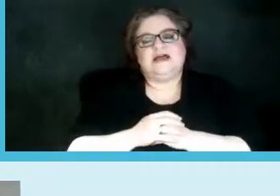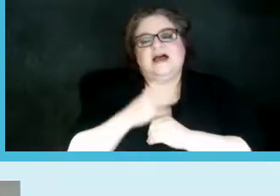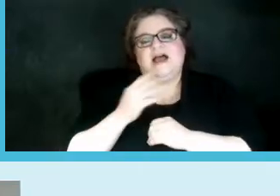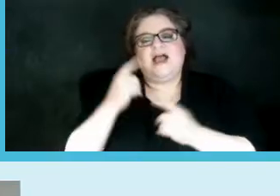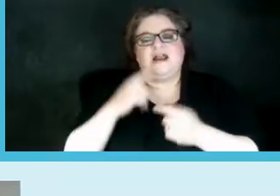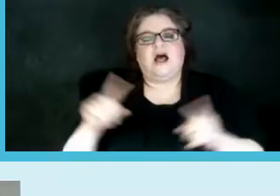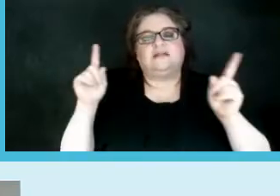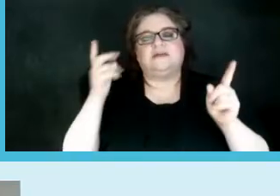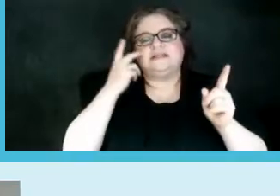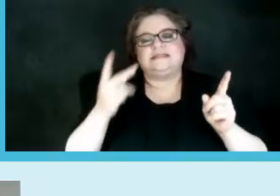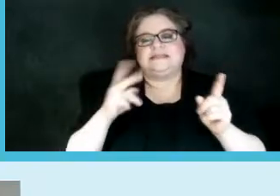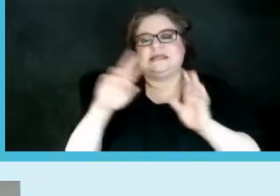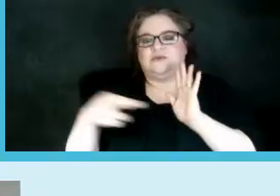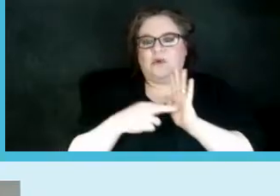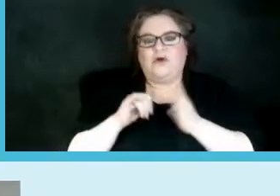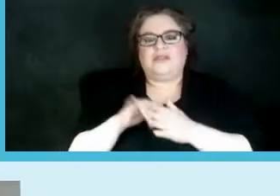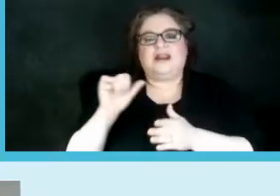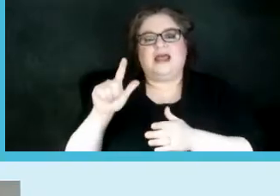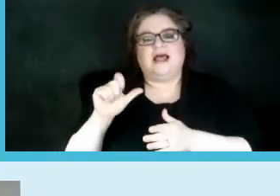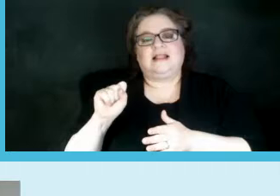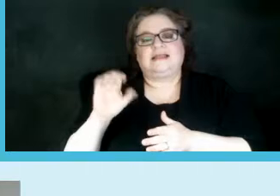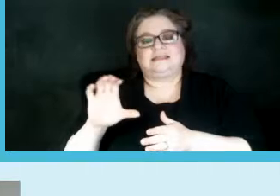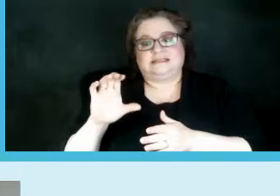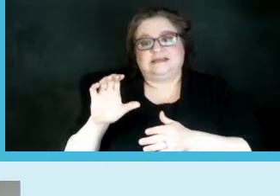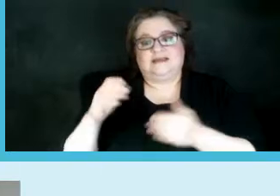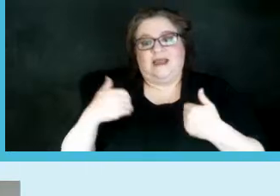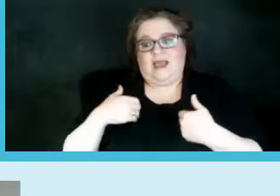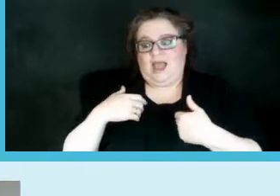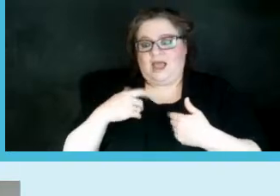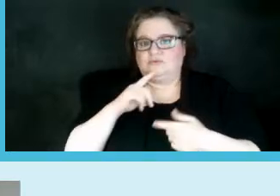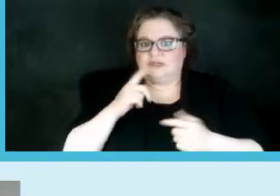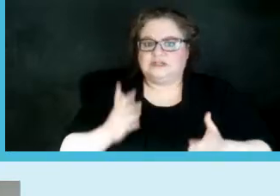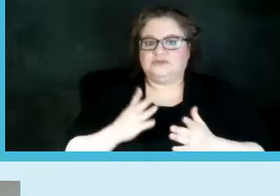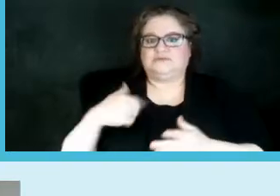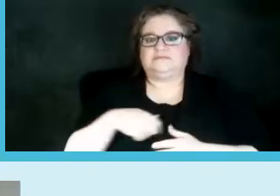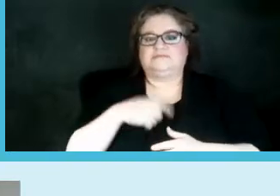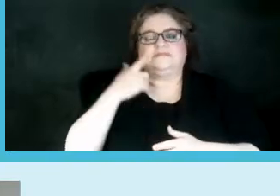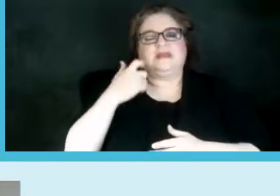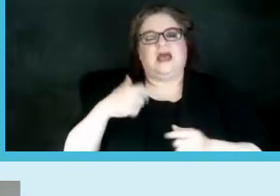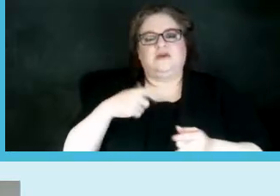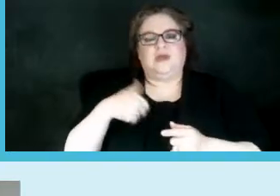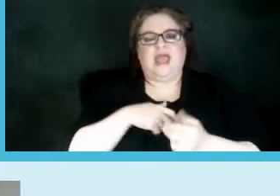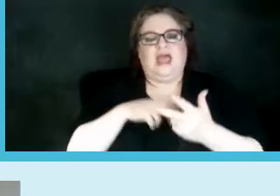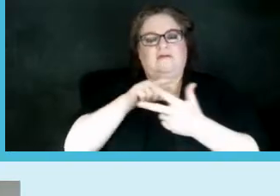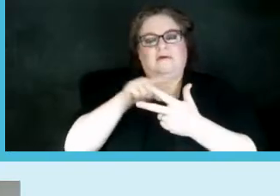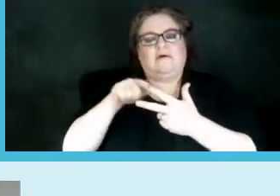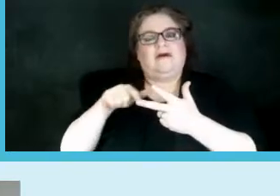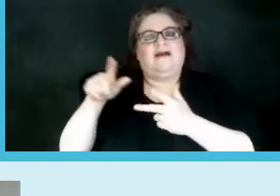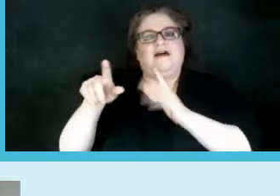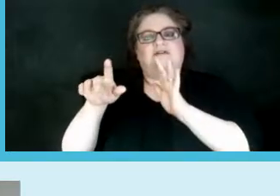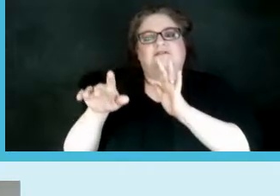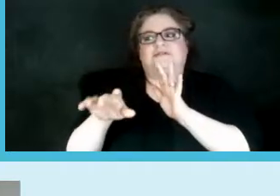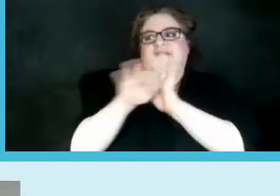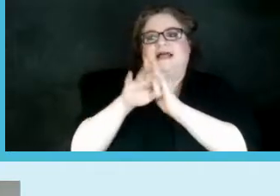ultimately seeing the role that the LSC played really encouraged me, because this year we have kind of a trifecta of selecting a new principal